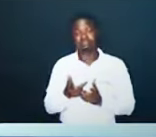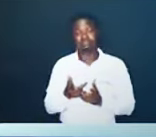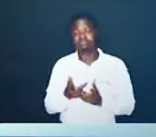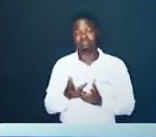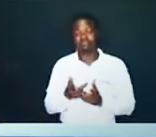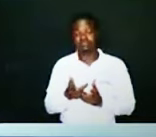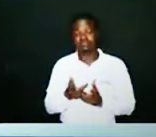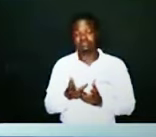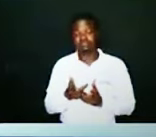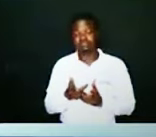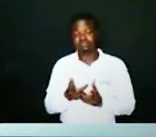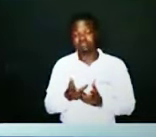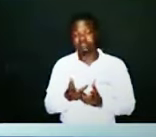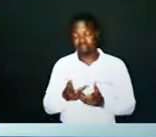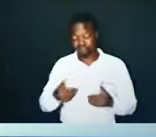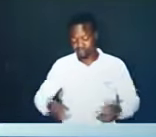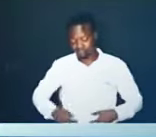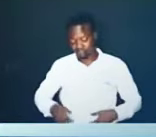not at